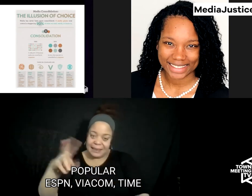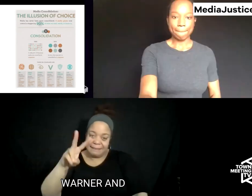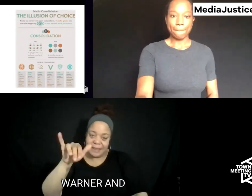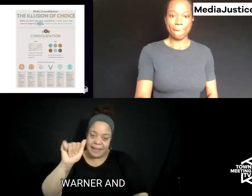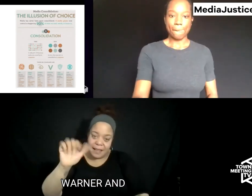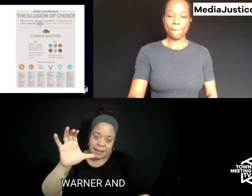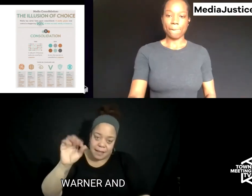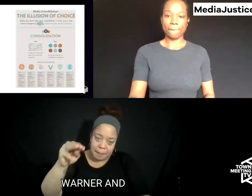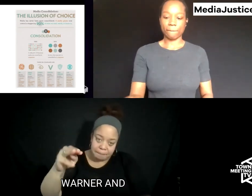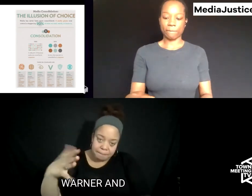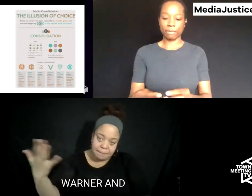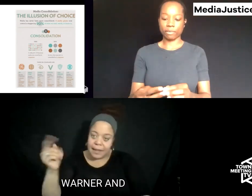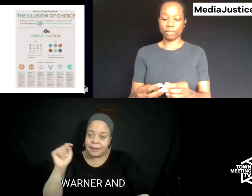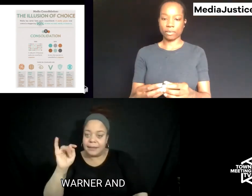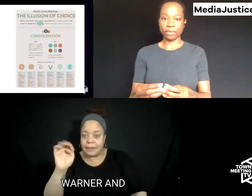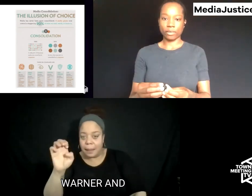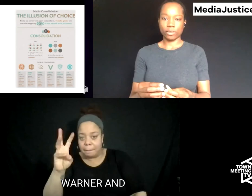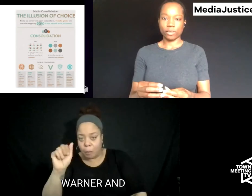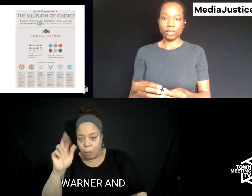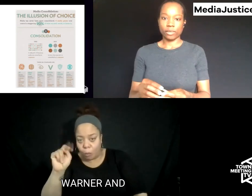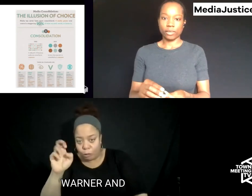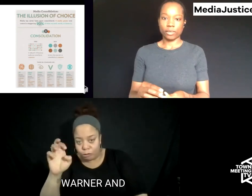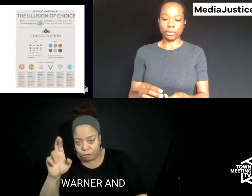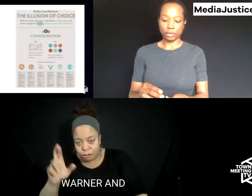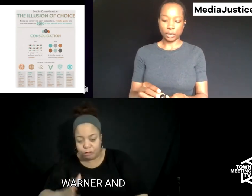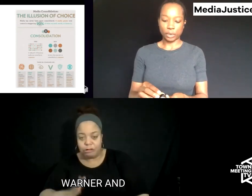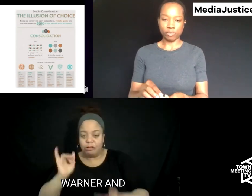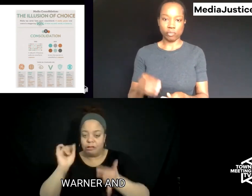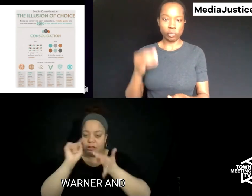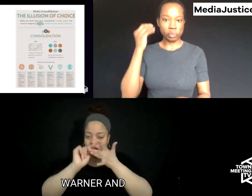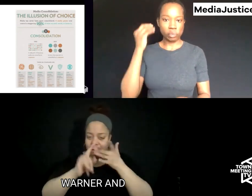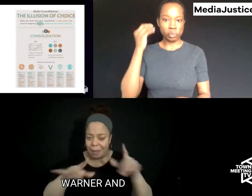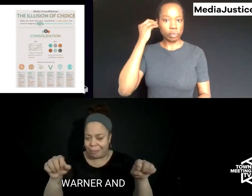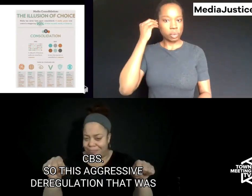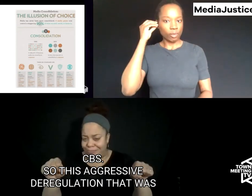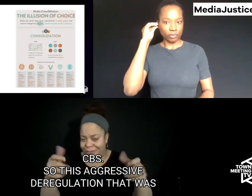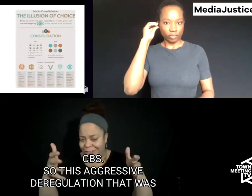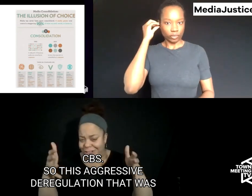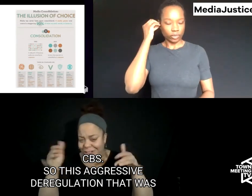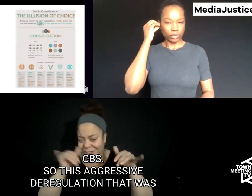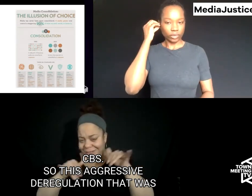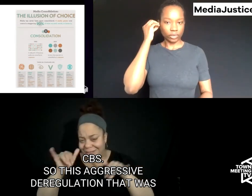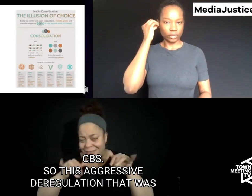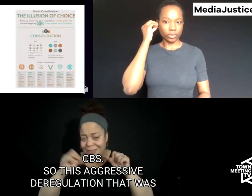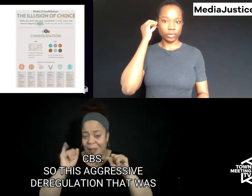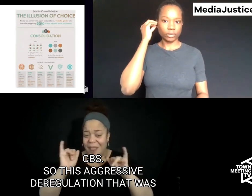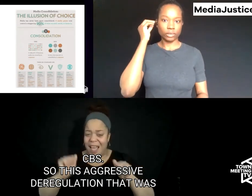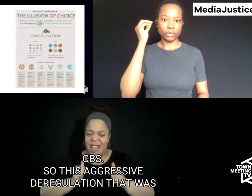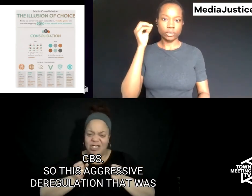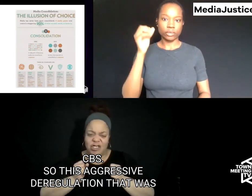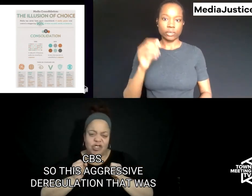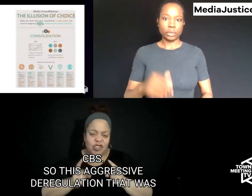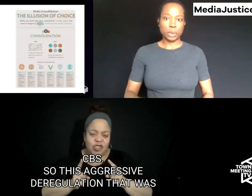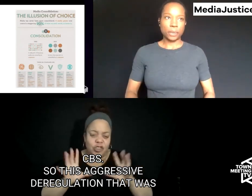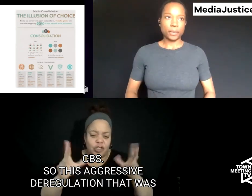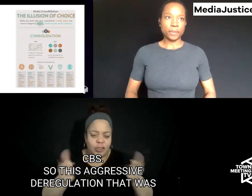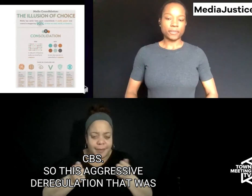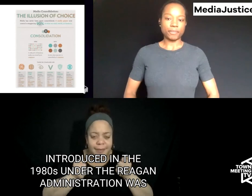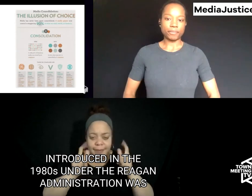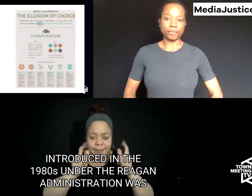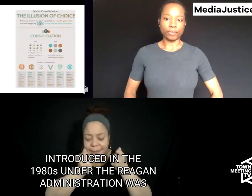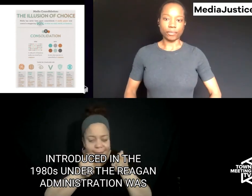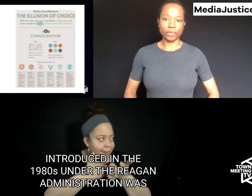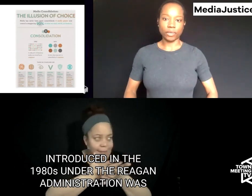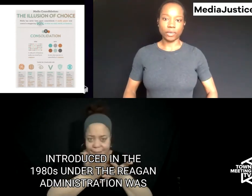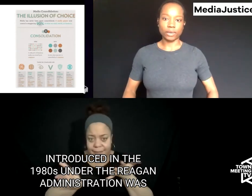You know, this aggressive deregulation that was introduced in the 1980s under the Reagan administration was guided by this philosophy